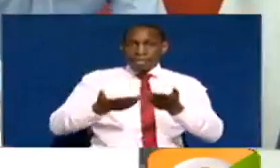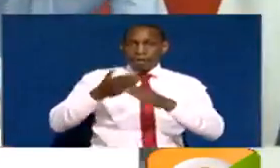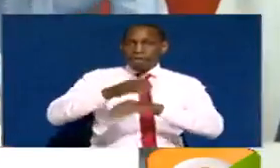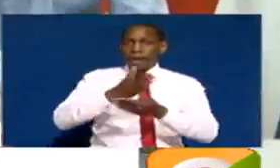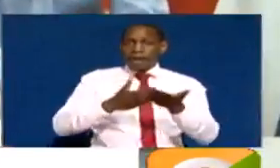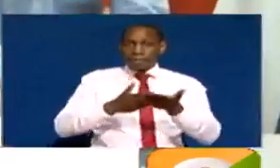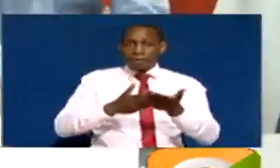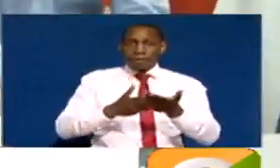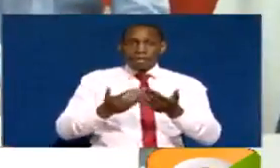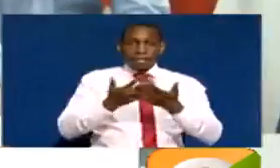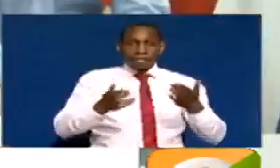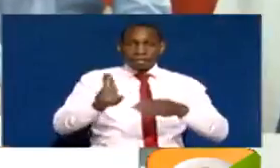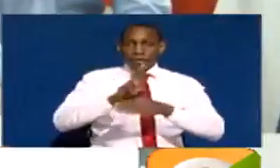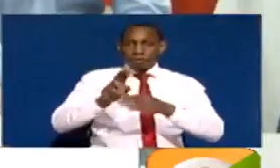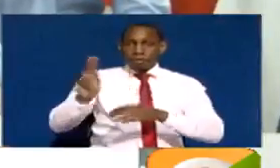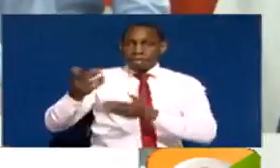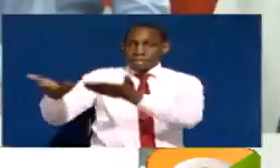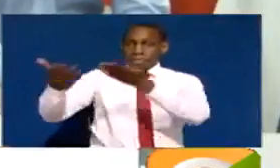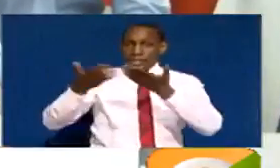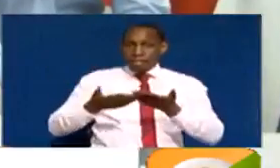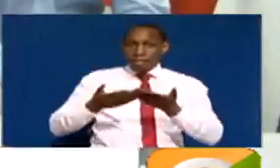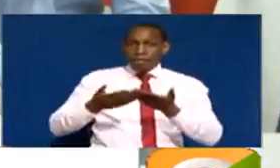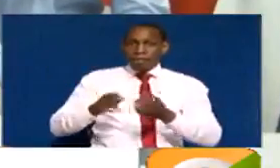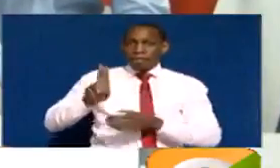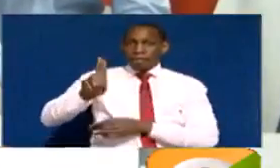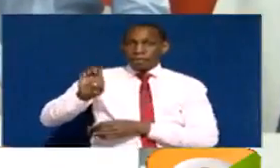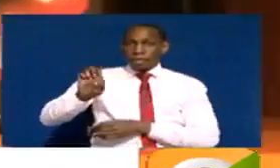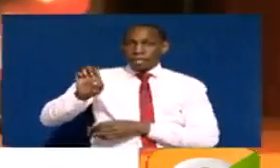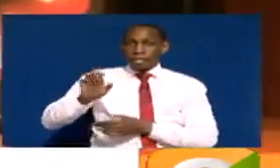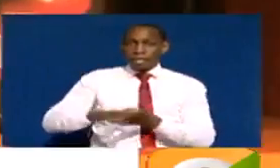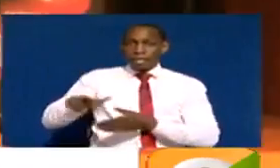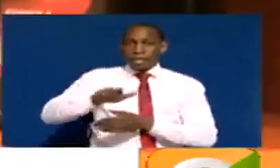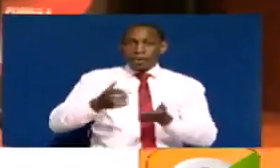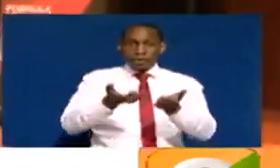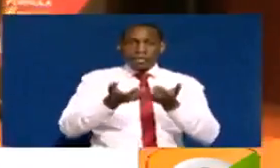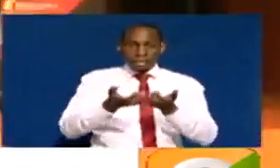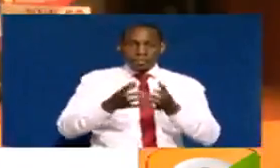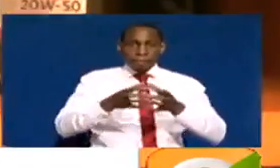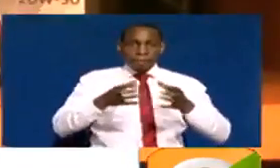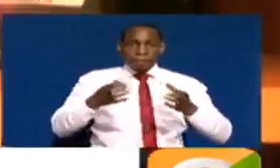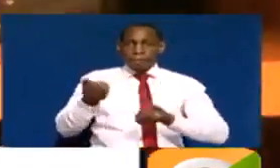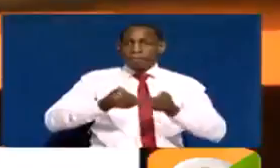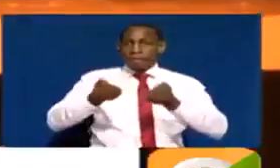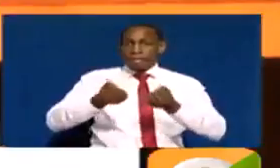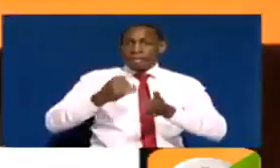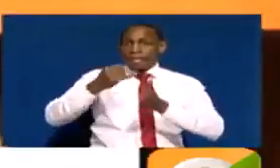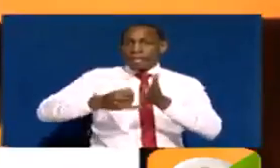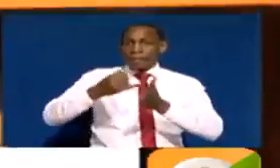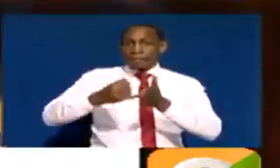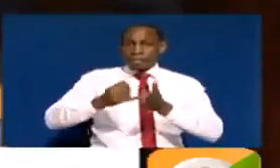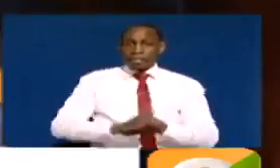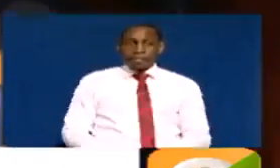than half of lubricants used in Kenya are imported from the UAE. The local demand is driven by a growing automobile and